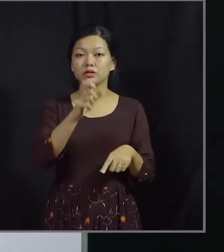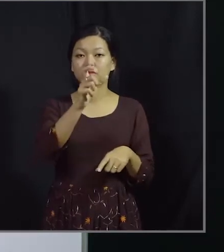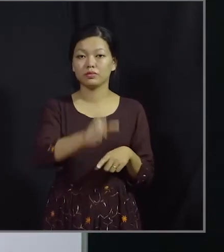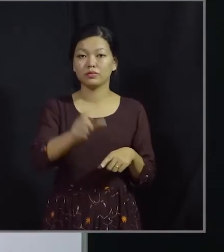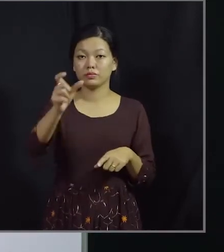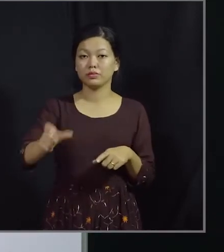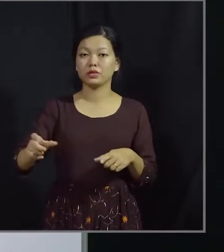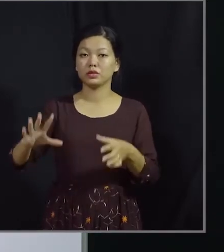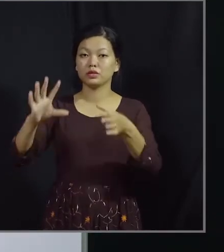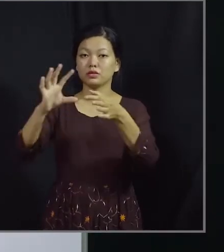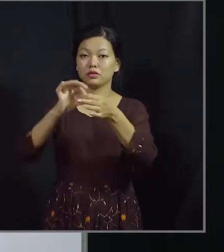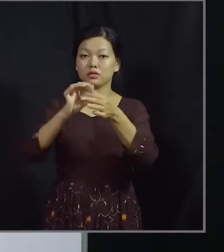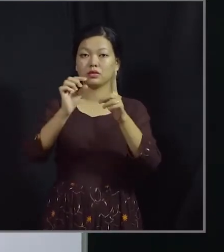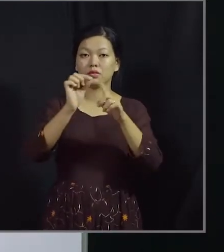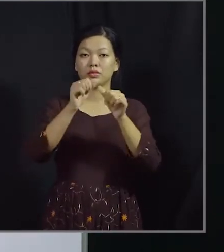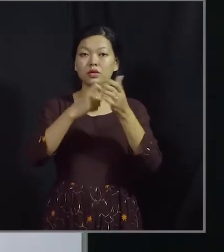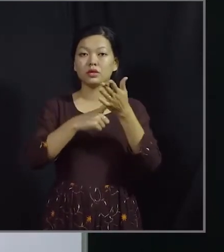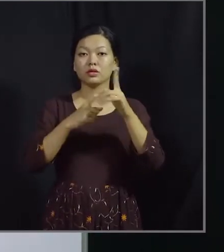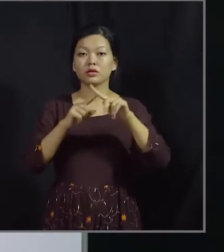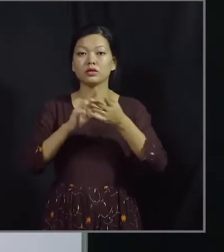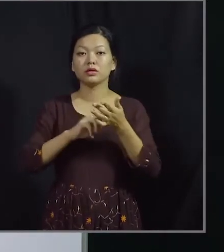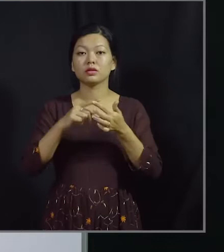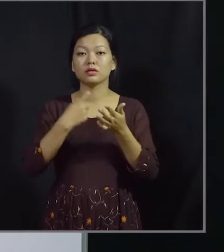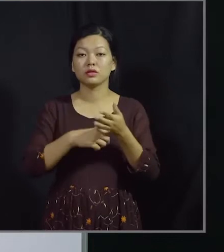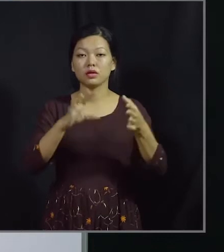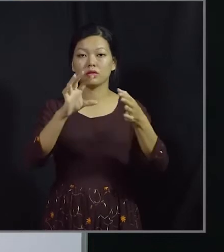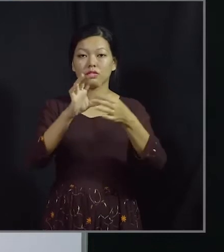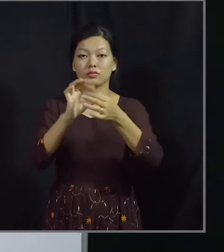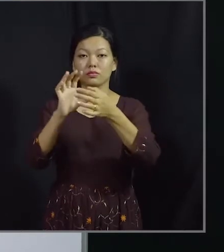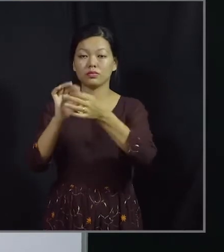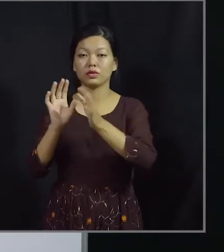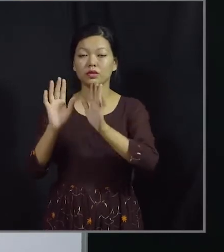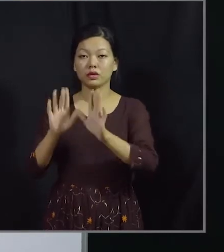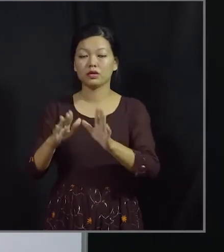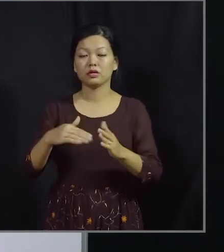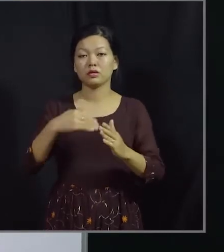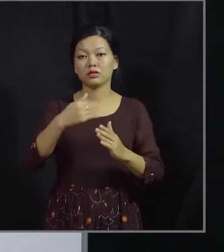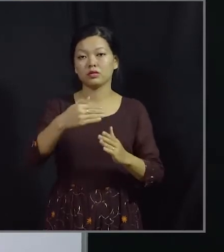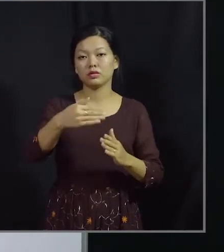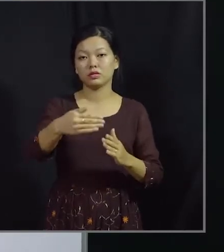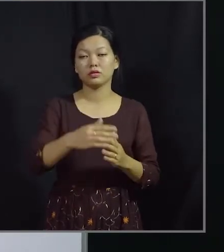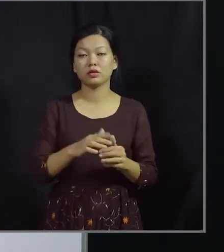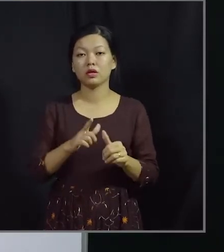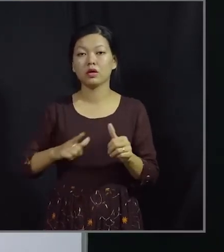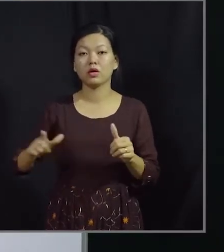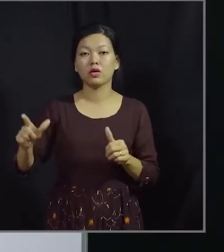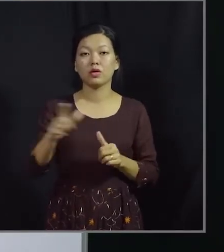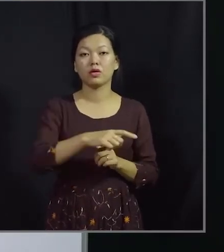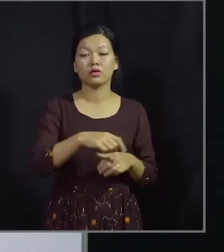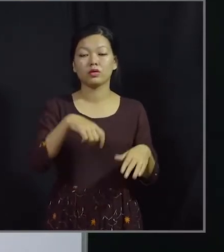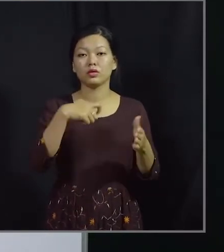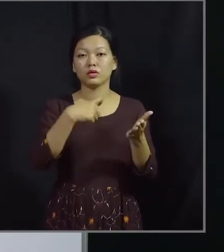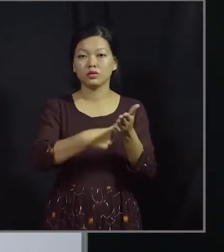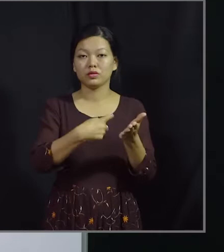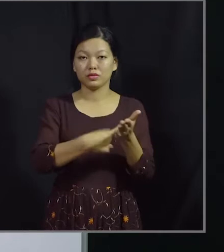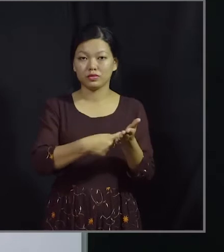So this is an internal arrangement where the old agreement comes to an end and the new